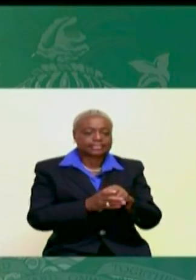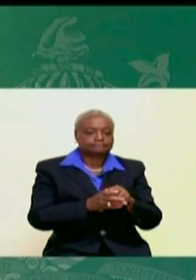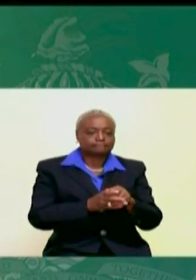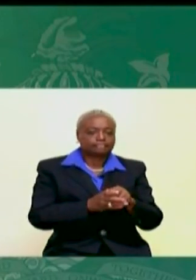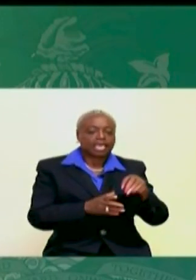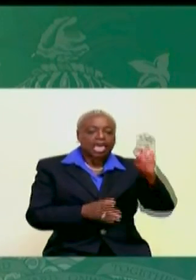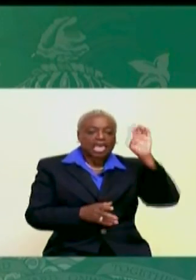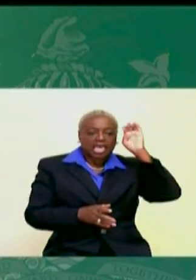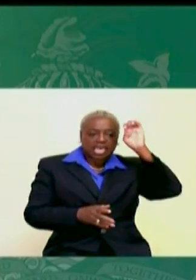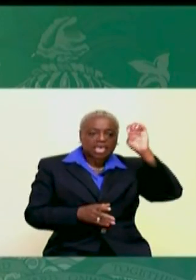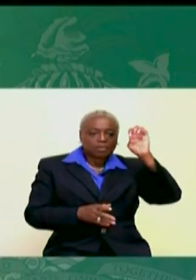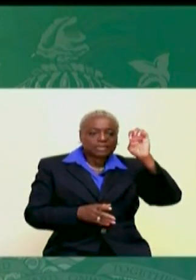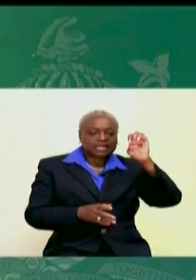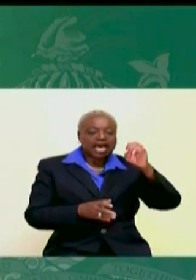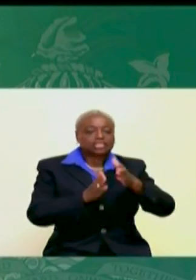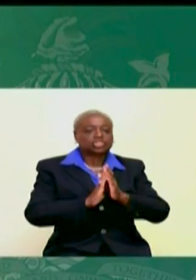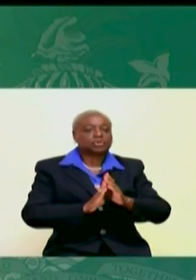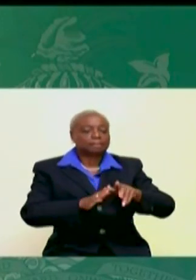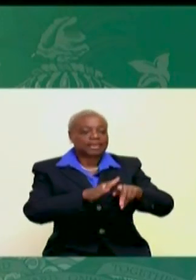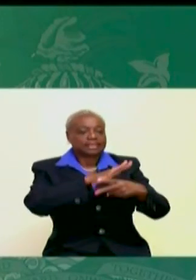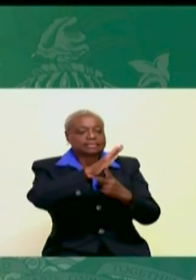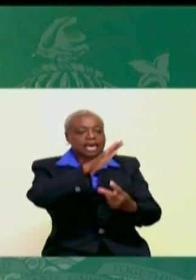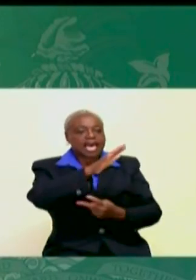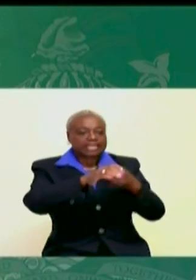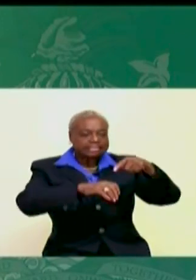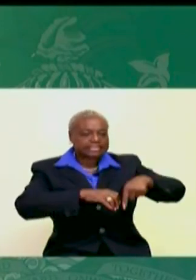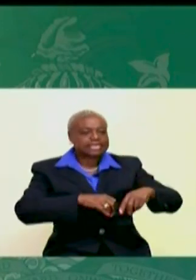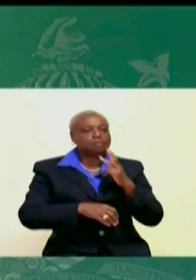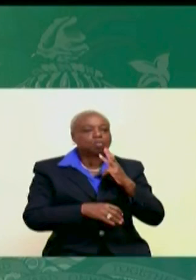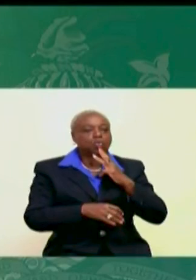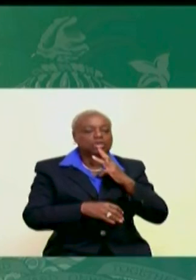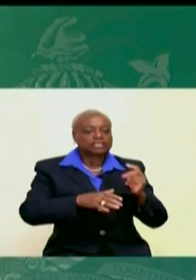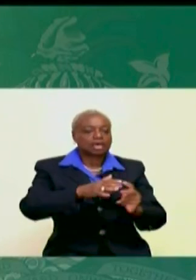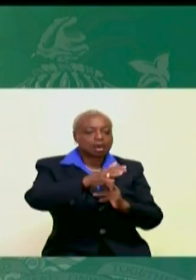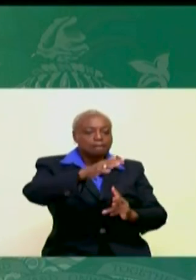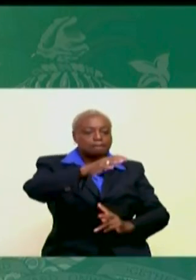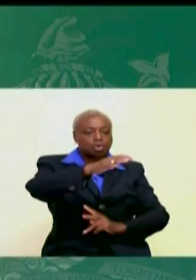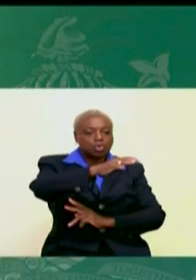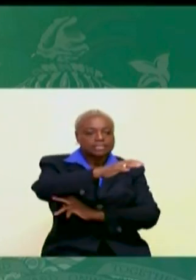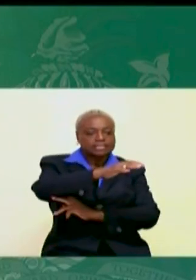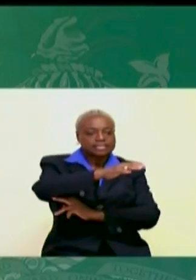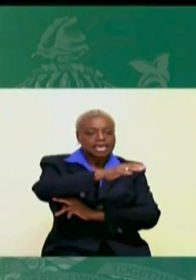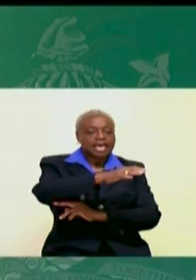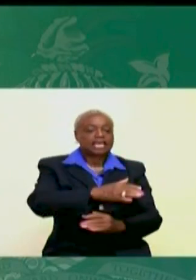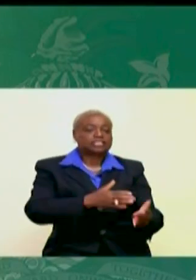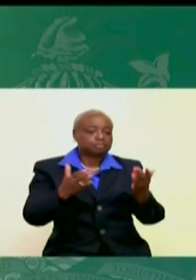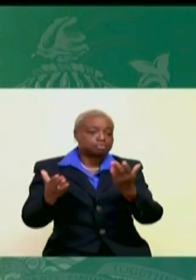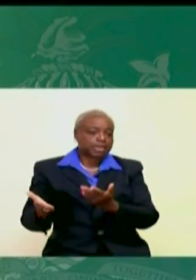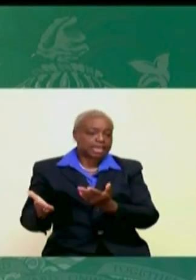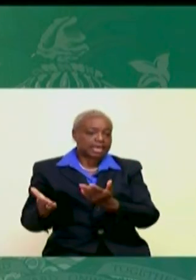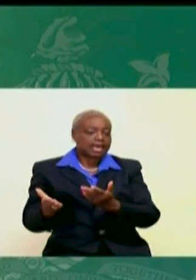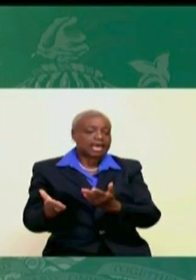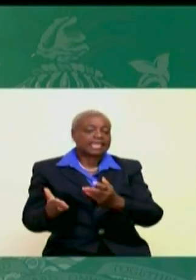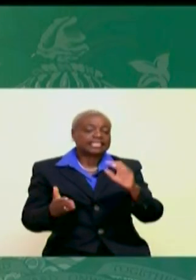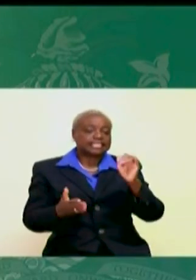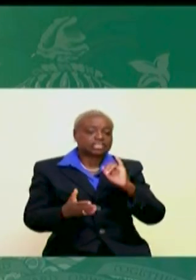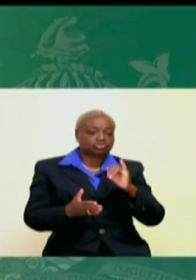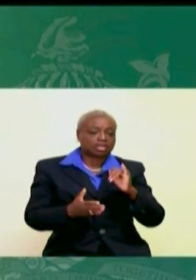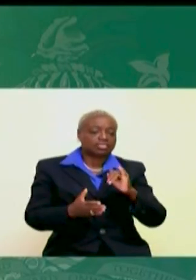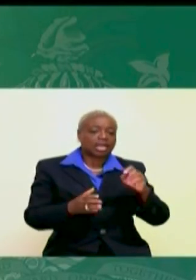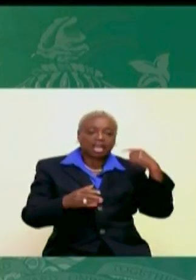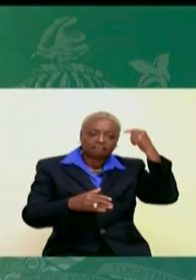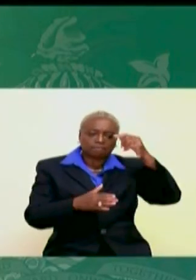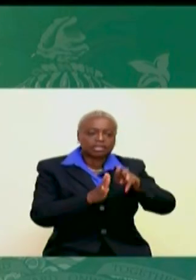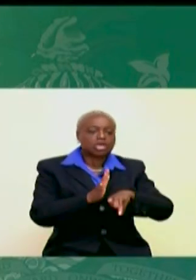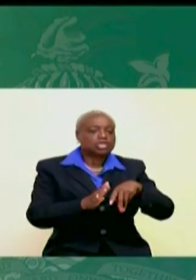was required only to build a deep water port and to bring an industrial and commercial enterprise. The government sold him